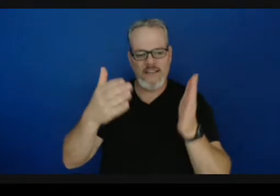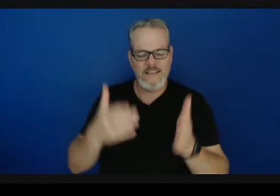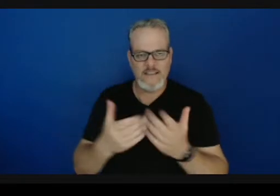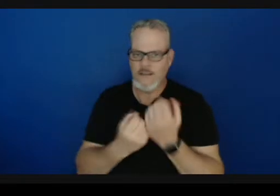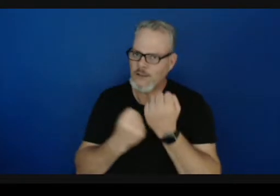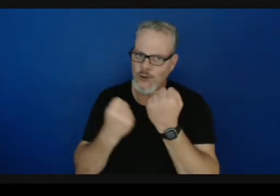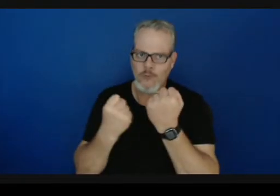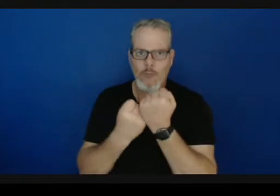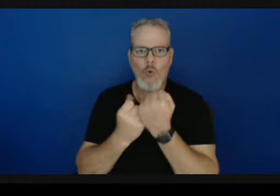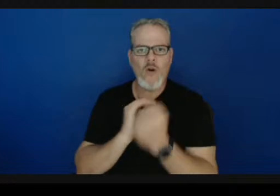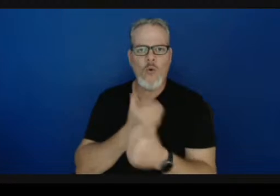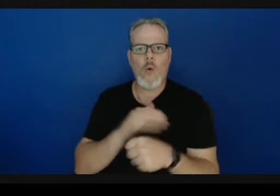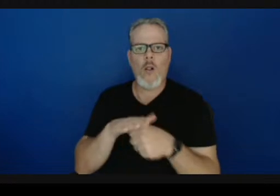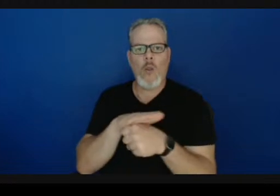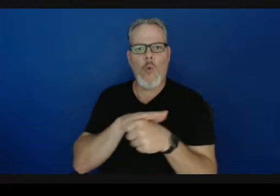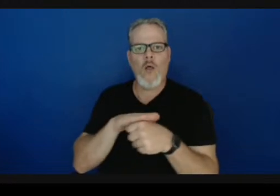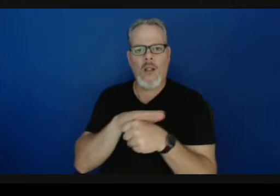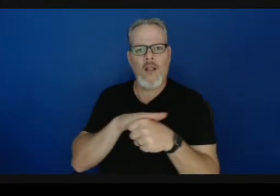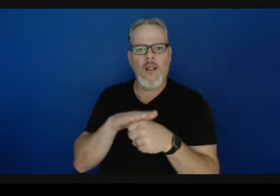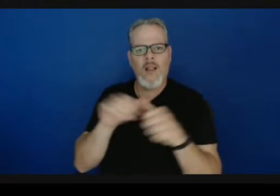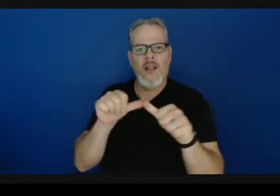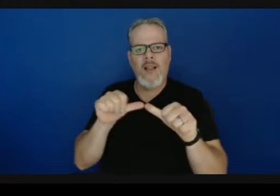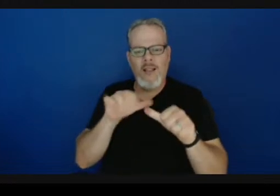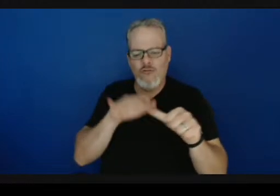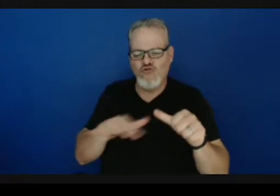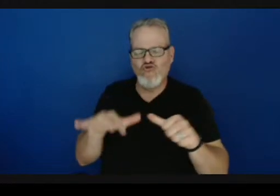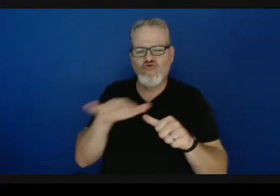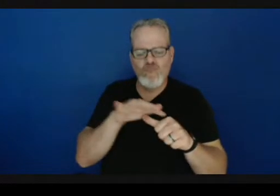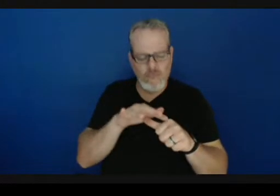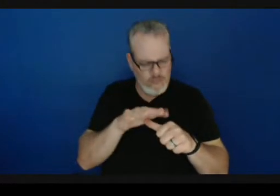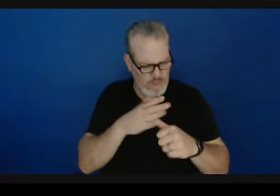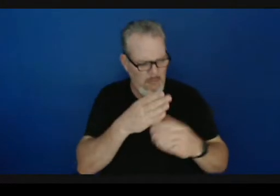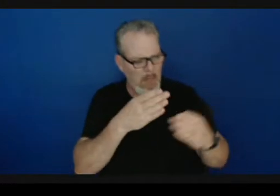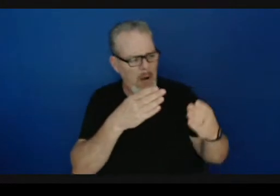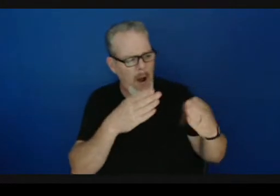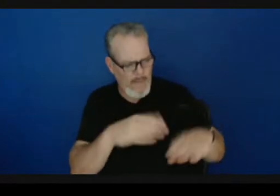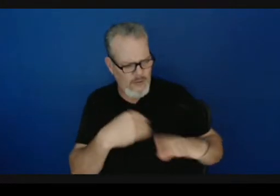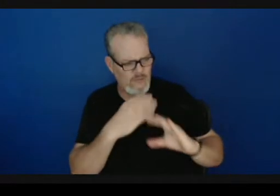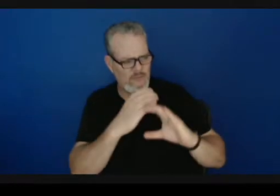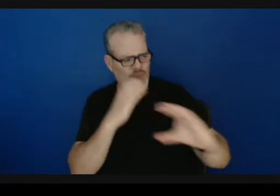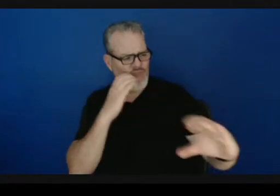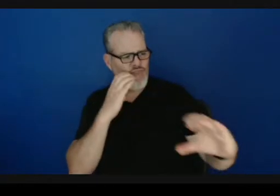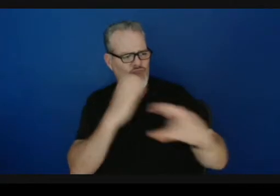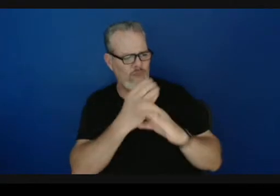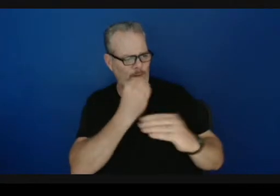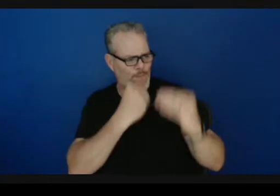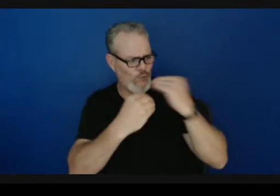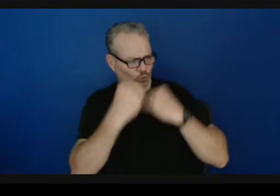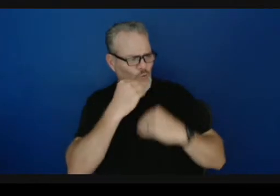there. Oh, I bet there'll be a food truck out front. Guaranteed.